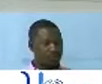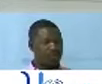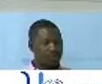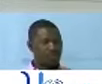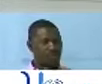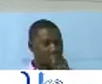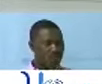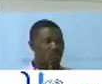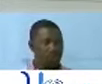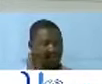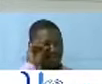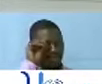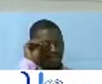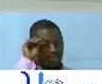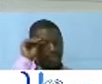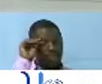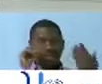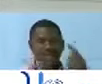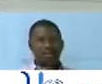Edward Gomez.